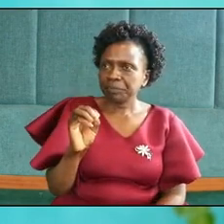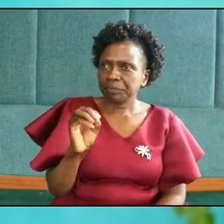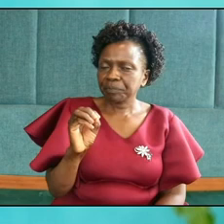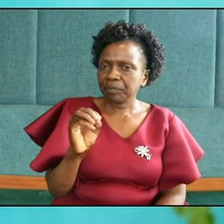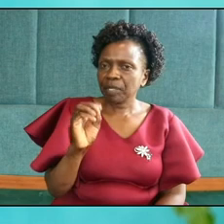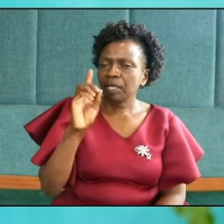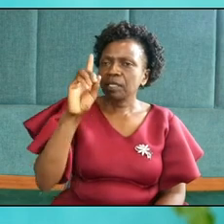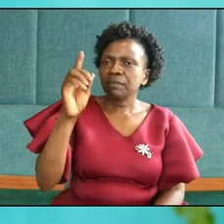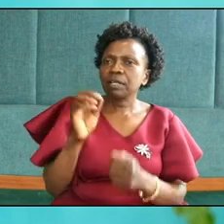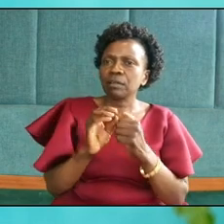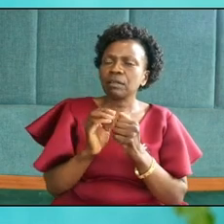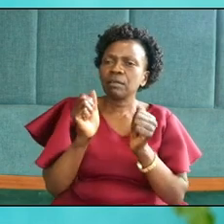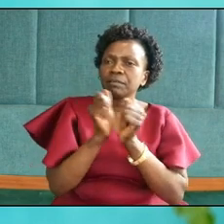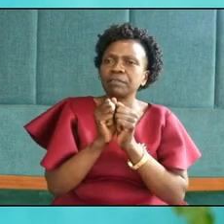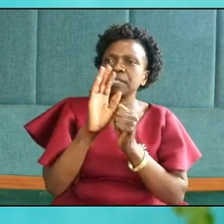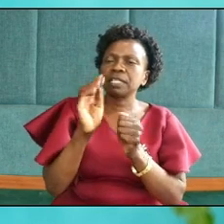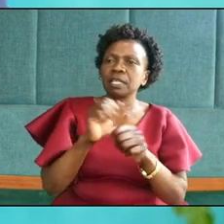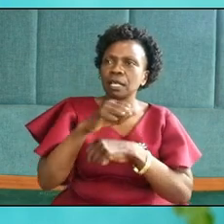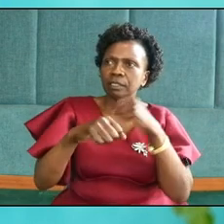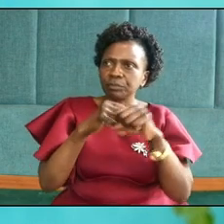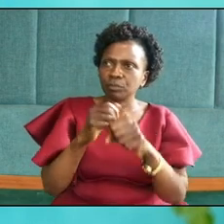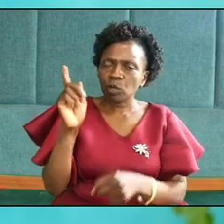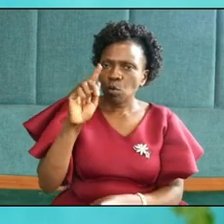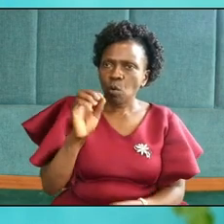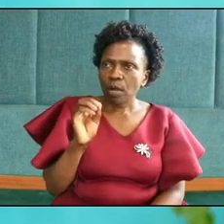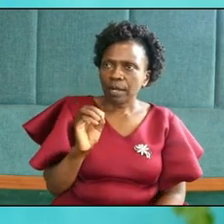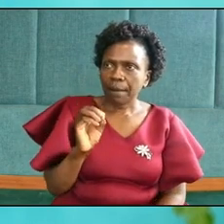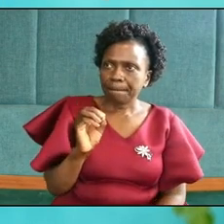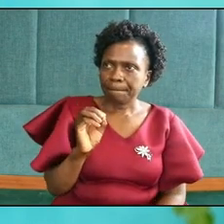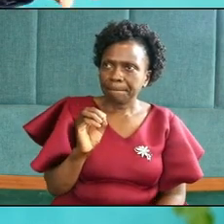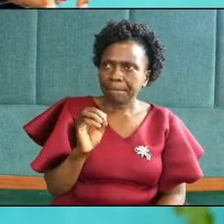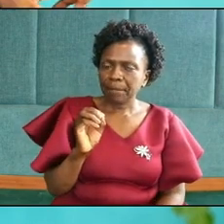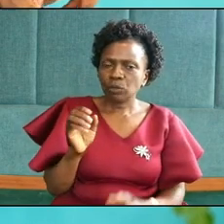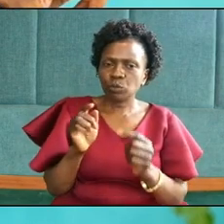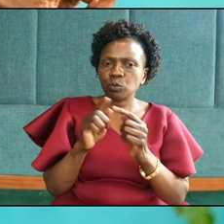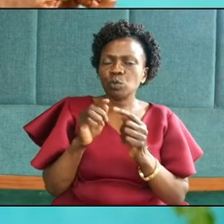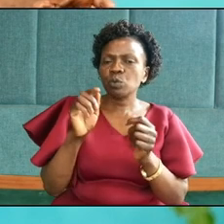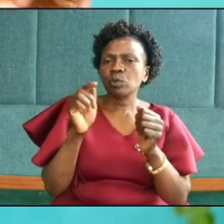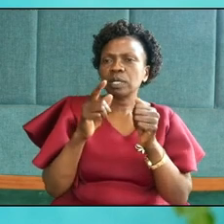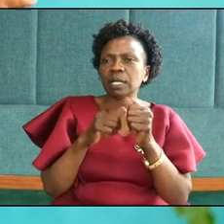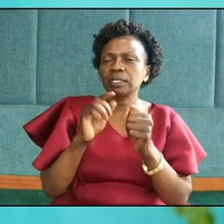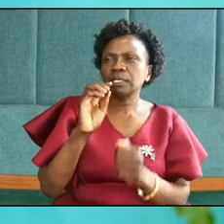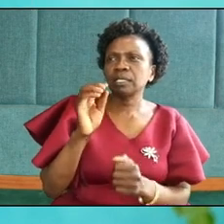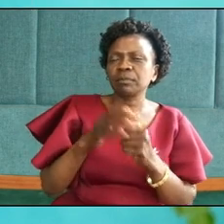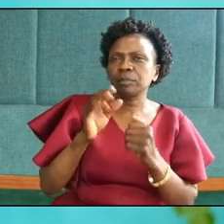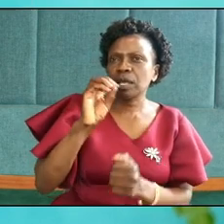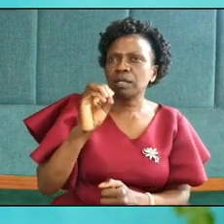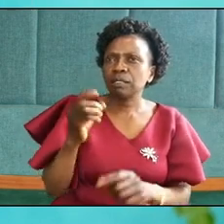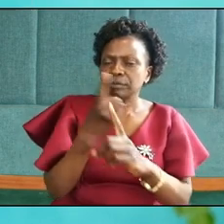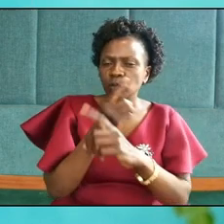1,719 years, knowledge increased twice. From 1750 to 1900, a difference